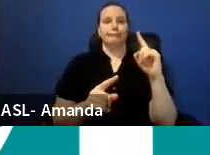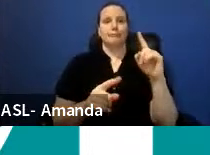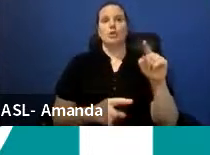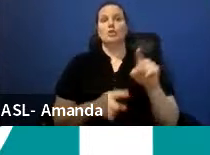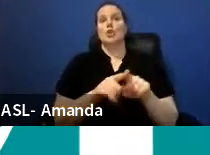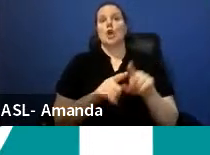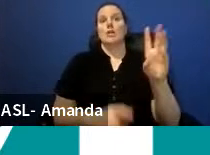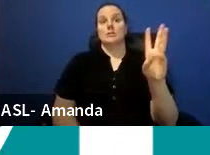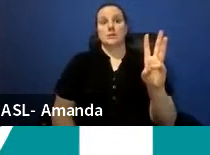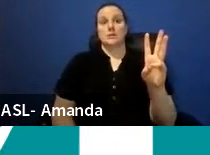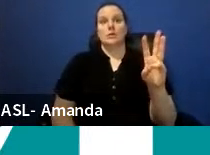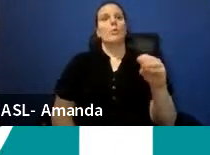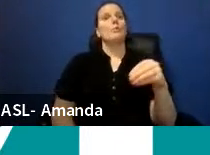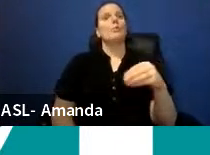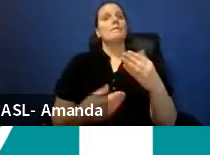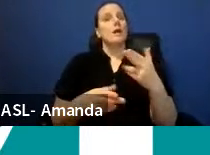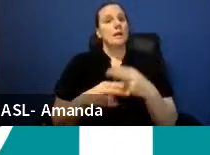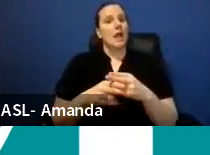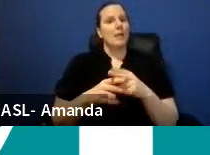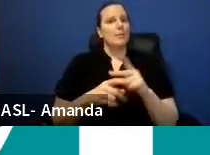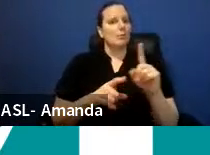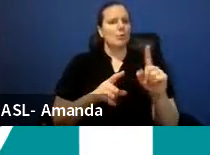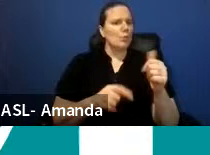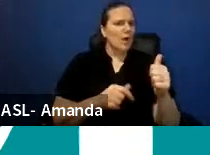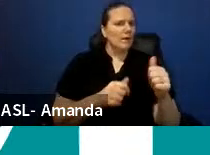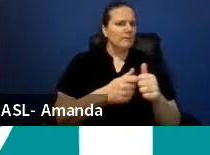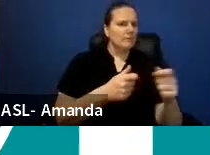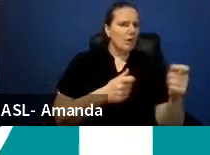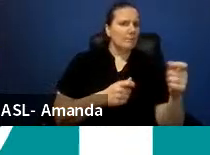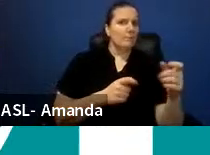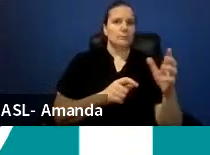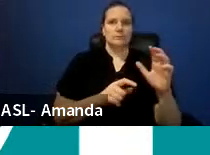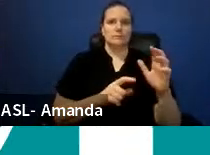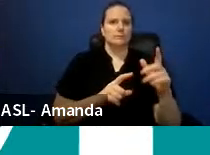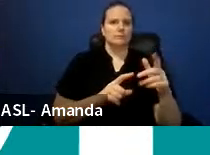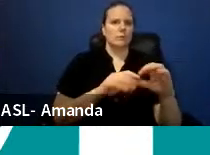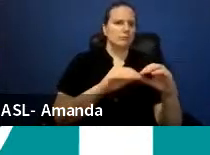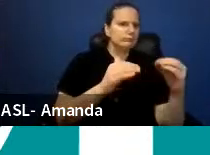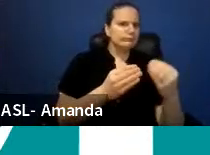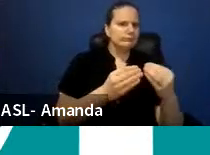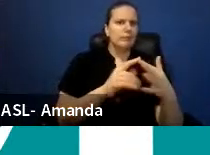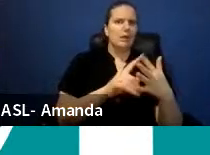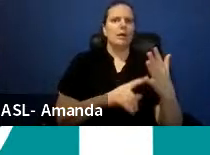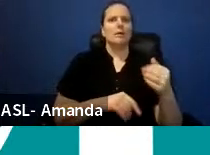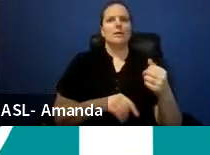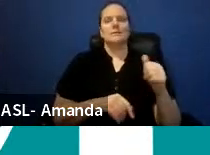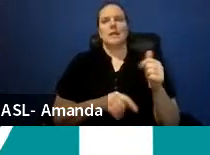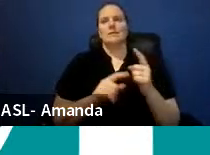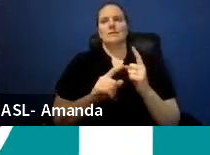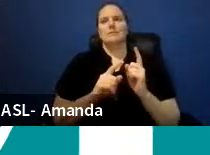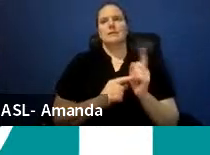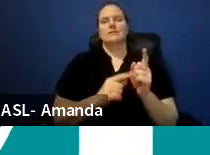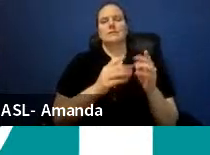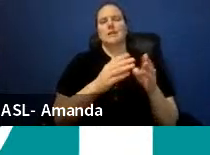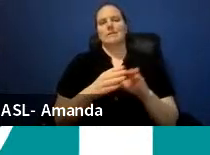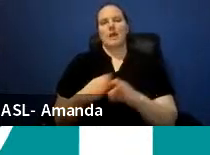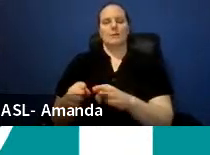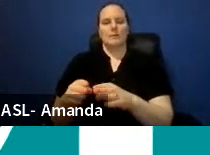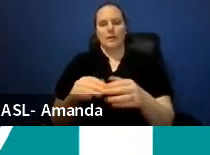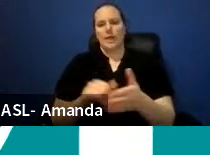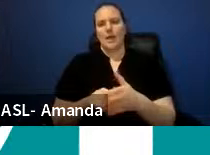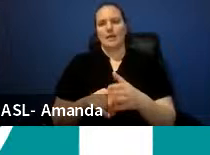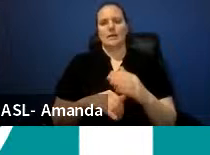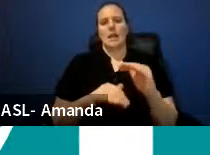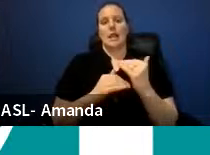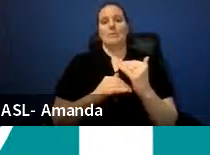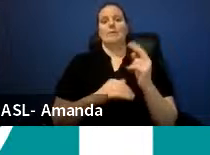for you to provide your name and affiliation. We have 10 minutes. It'll be divided among the number of requested speakers. We'll start with a limit